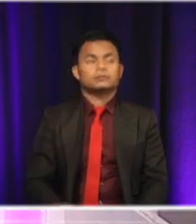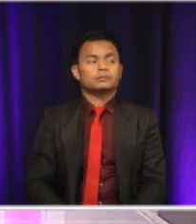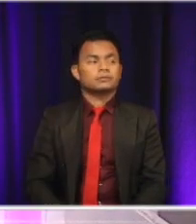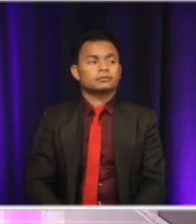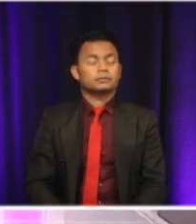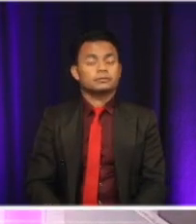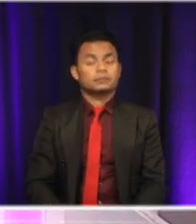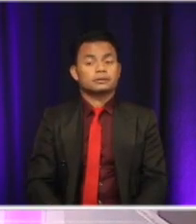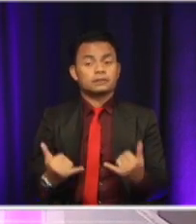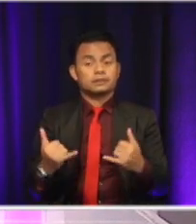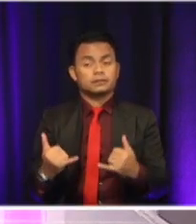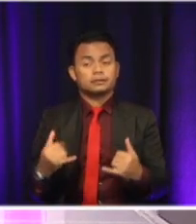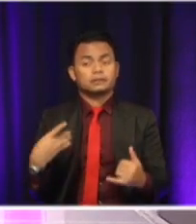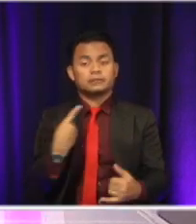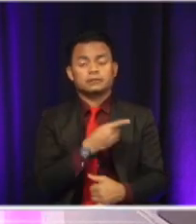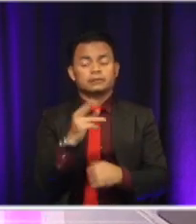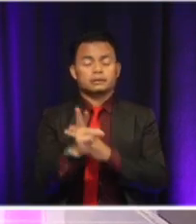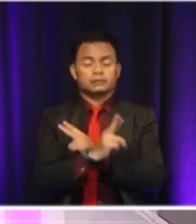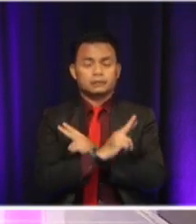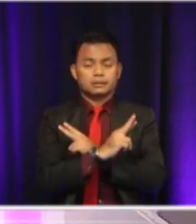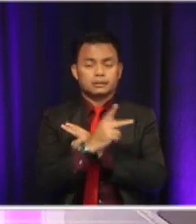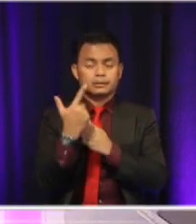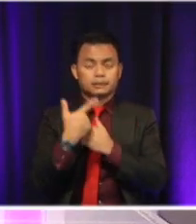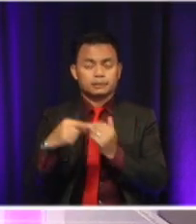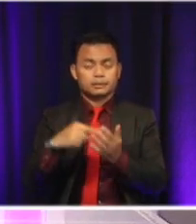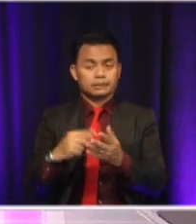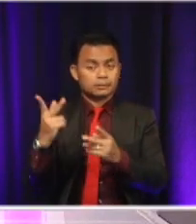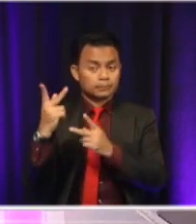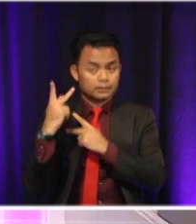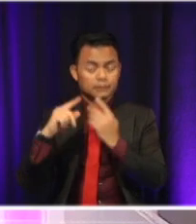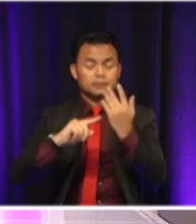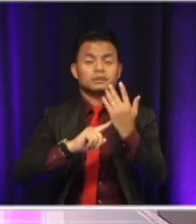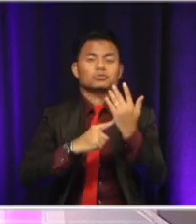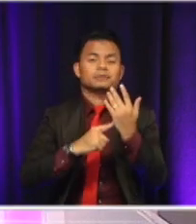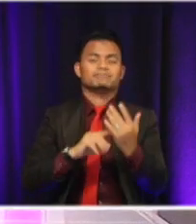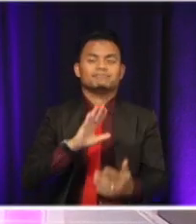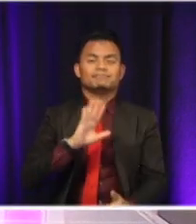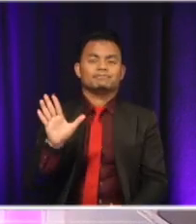going for a short break now, and we'll be right back here on Success SPM 2022 Pecutan.